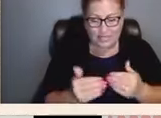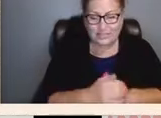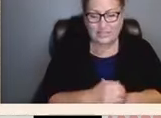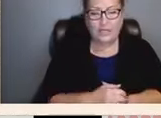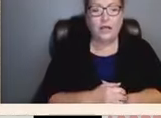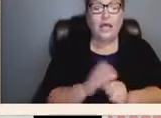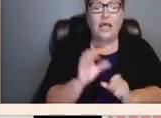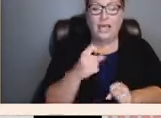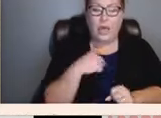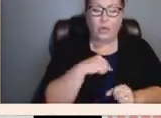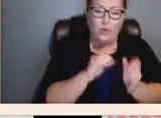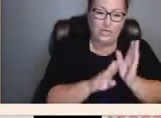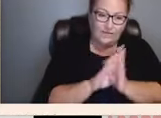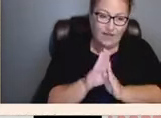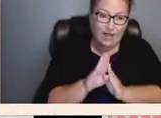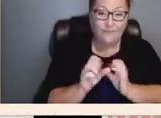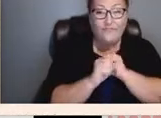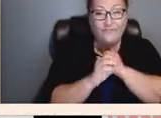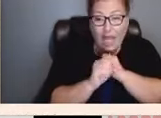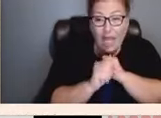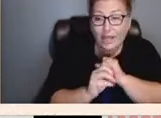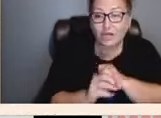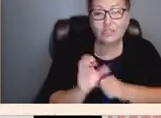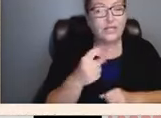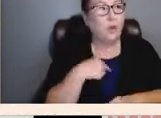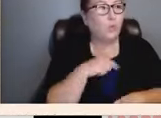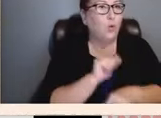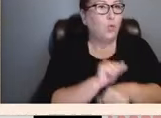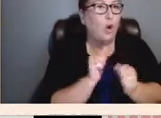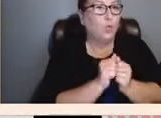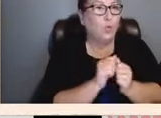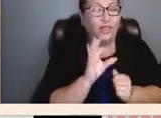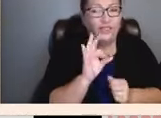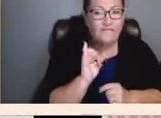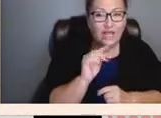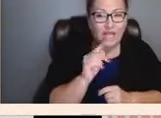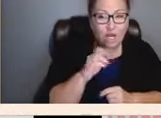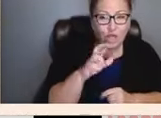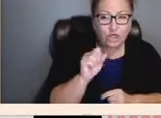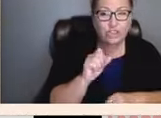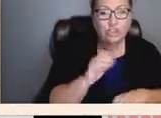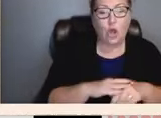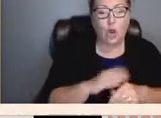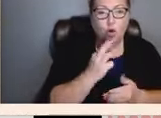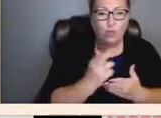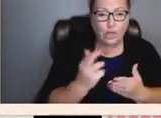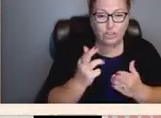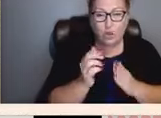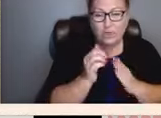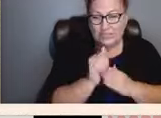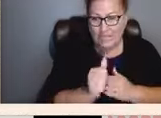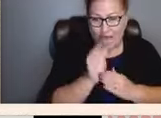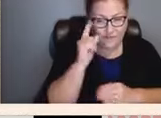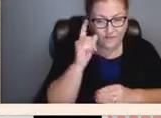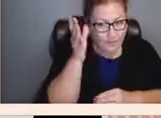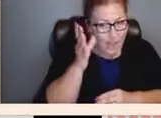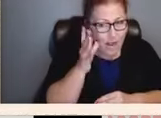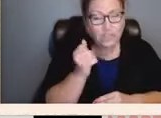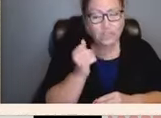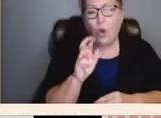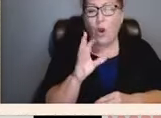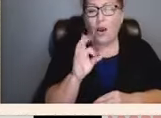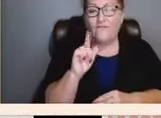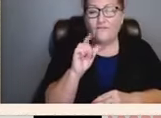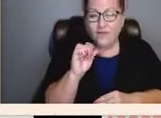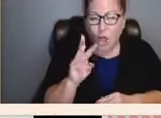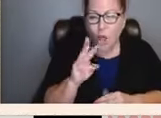develop flyers? Can we work with fiddlers on a resource guide for parents or a flow chart? Or, what would